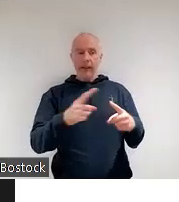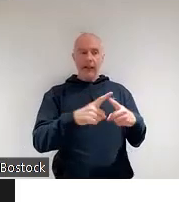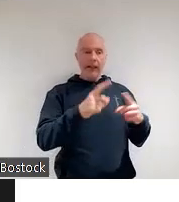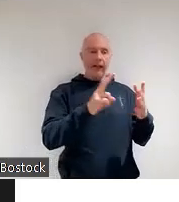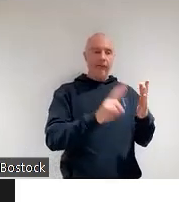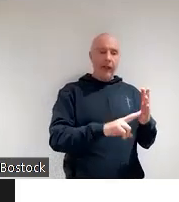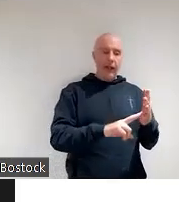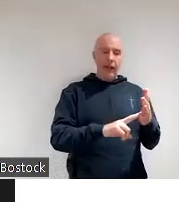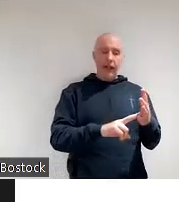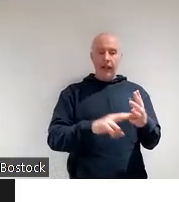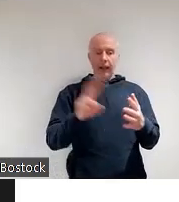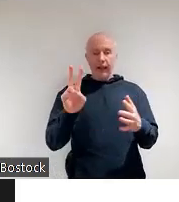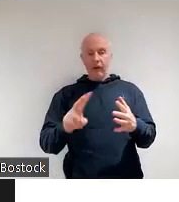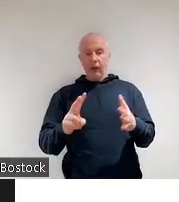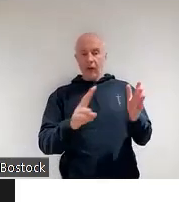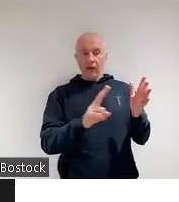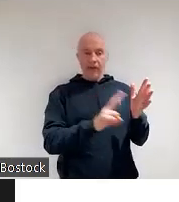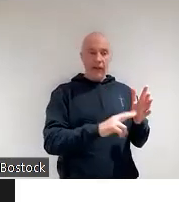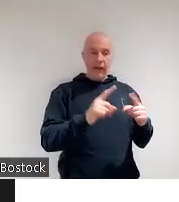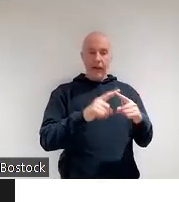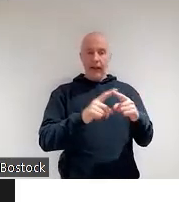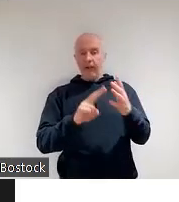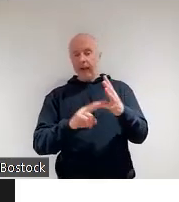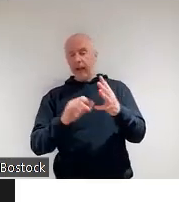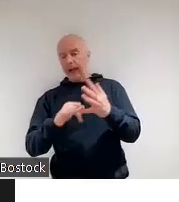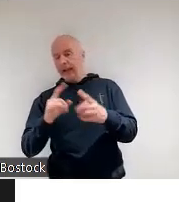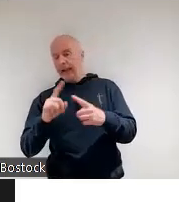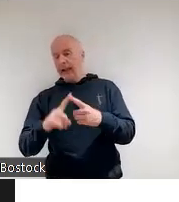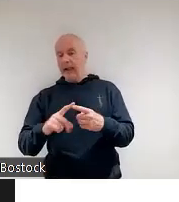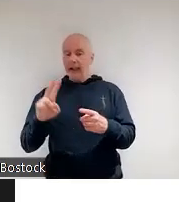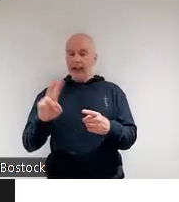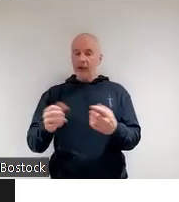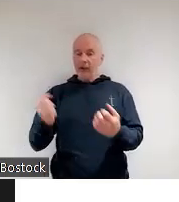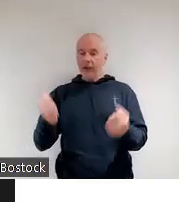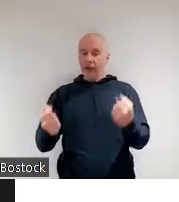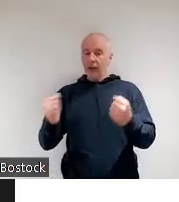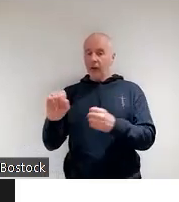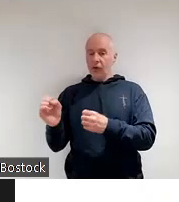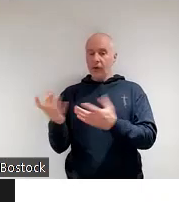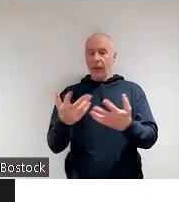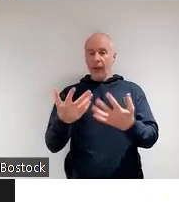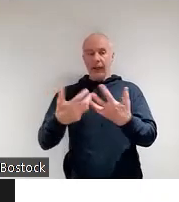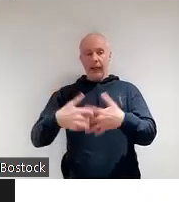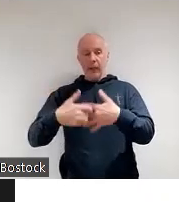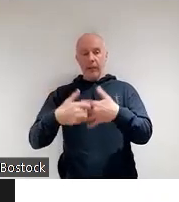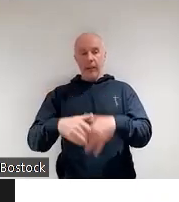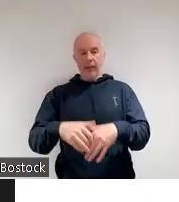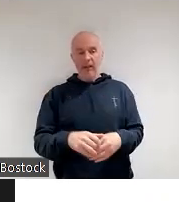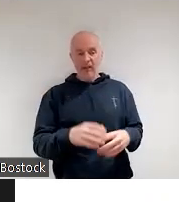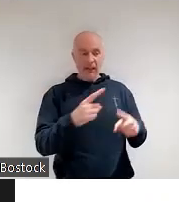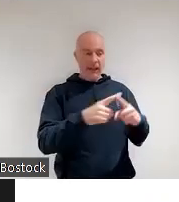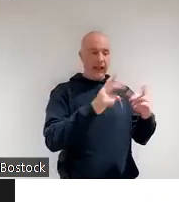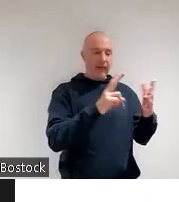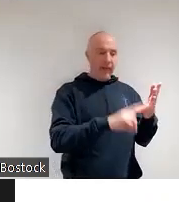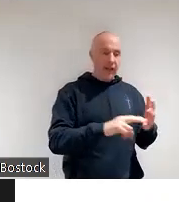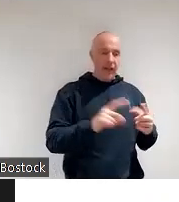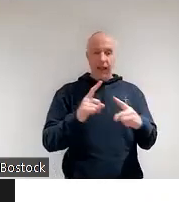EV is electrical vehicle, EVSE is electrical vehicle supply equipment. If you want to make it simple, basically it's EV